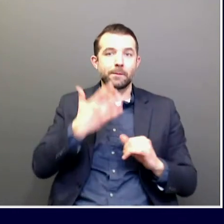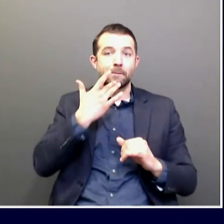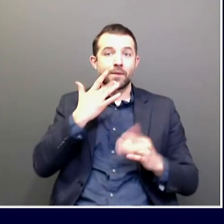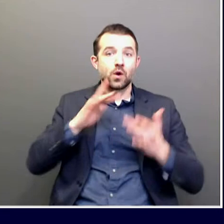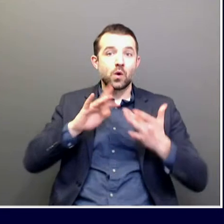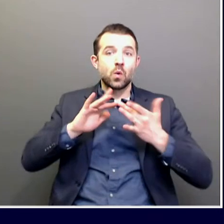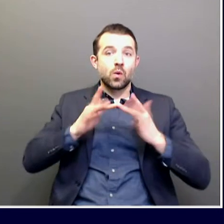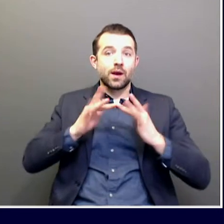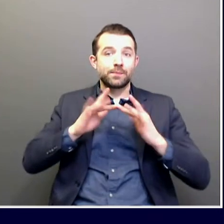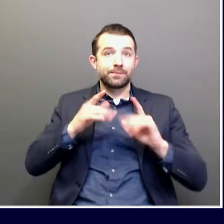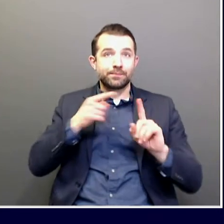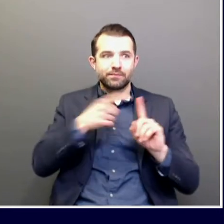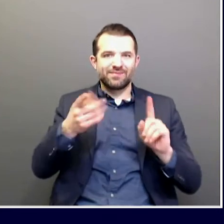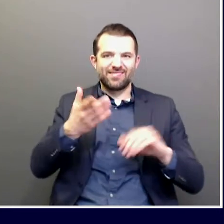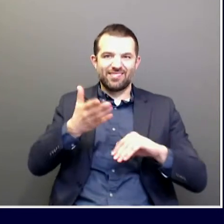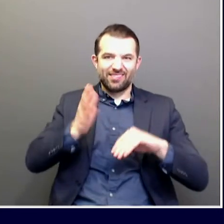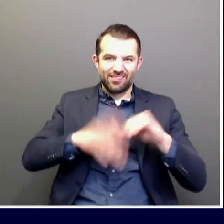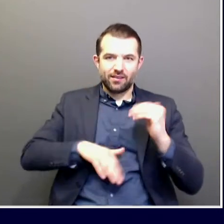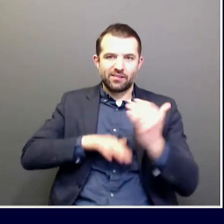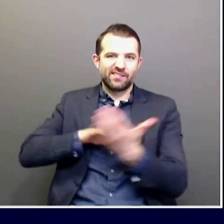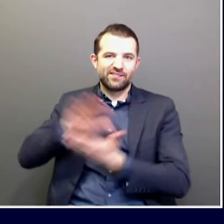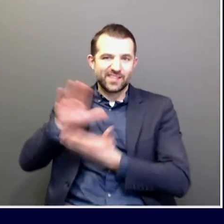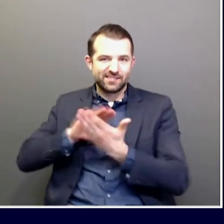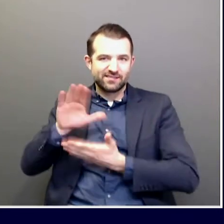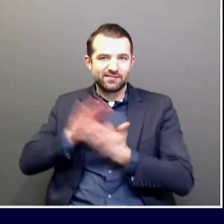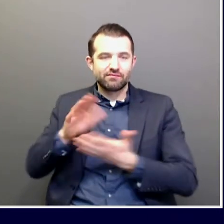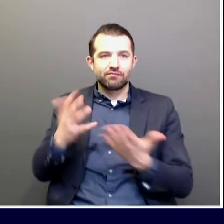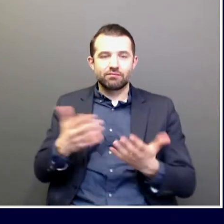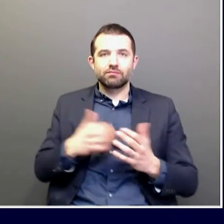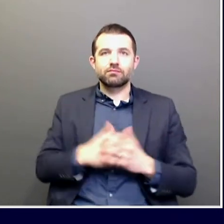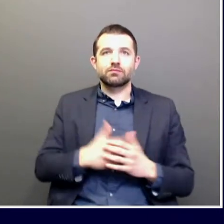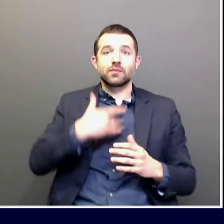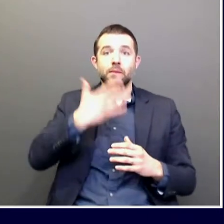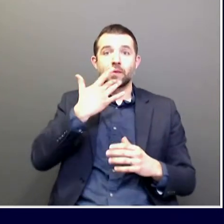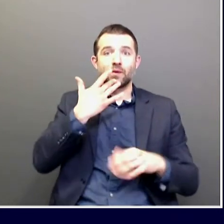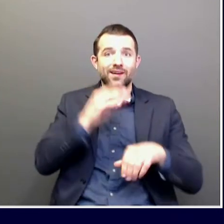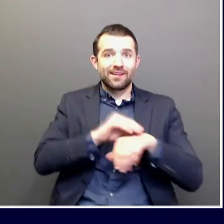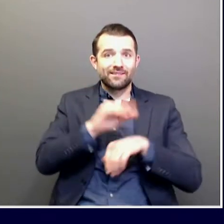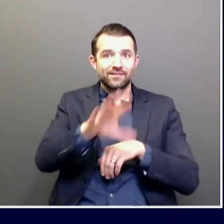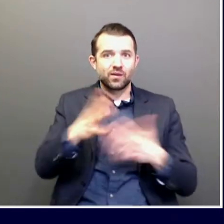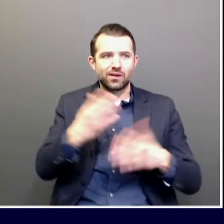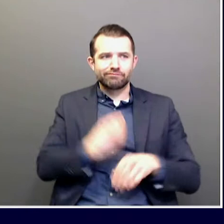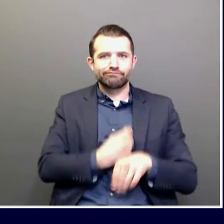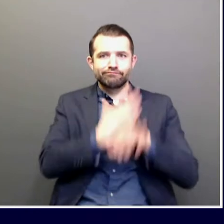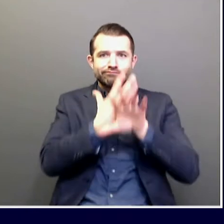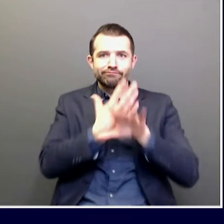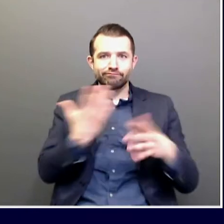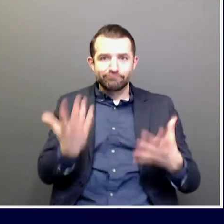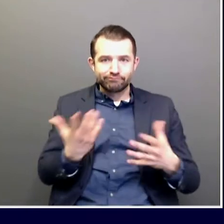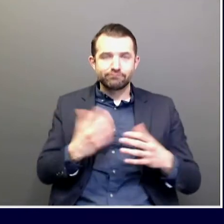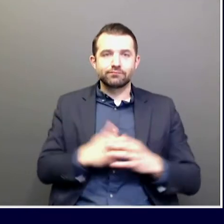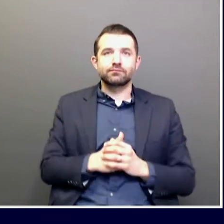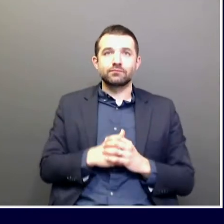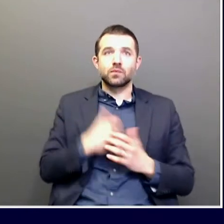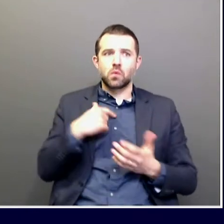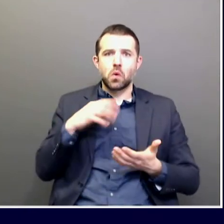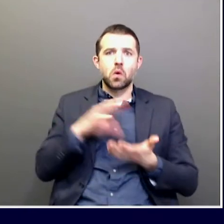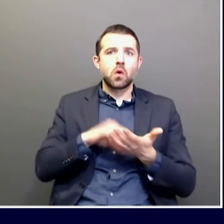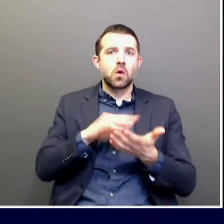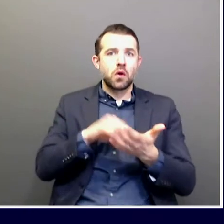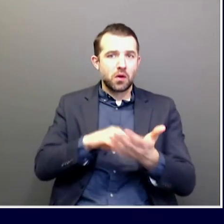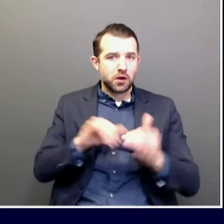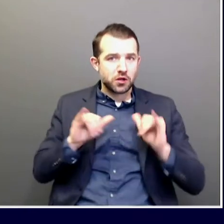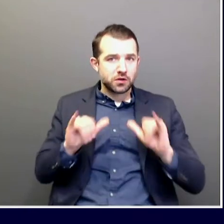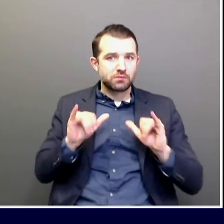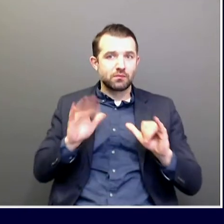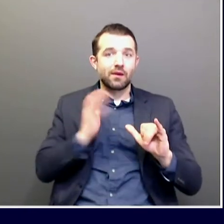of the telehealth for mental health in our schools throughout the state. That's a work in progress. We're hoping to